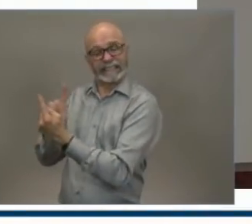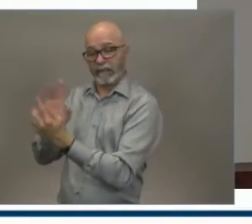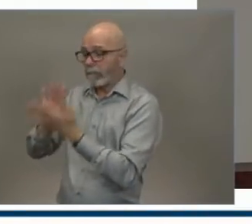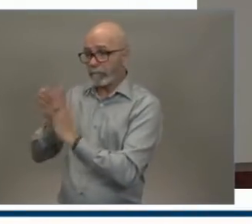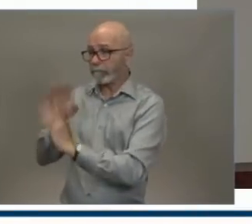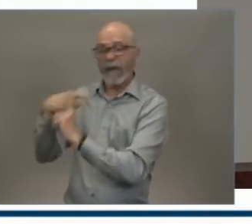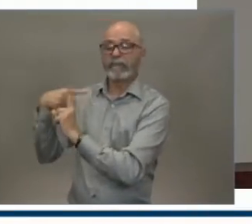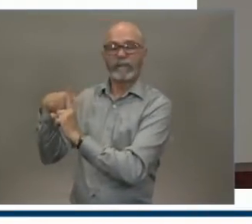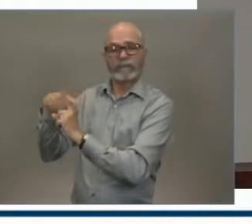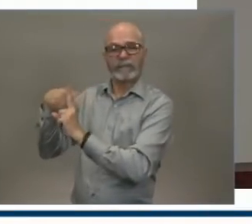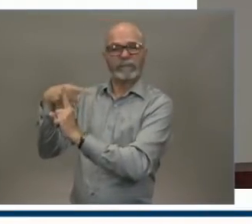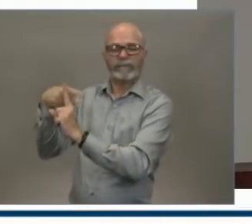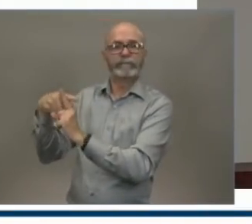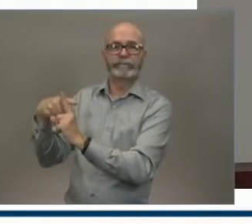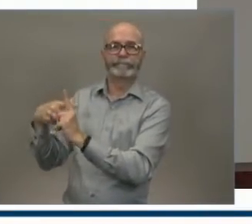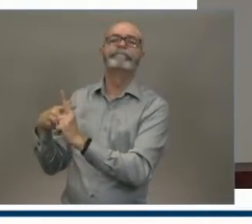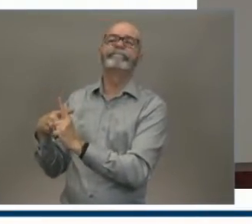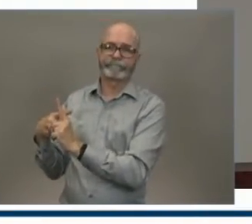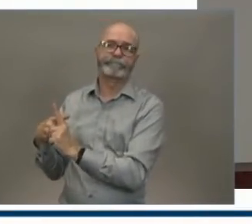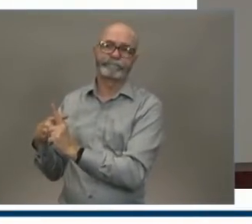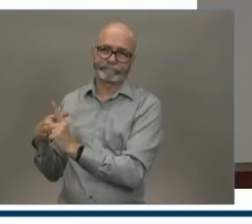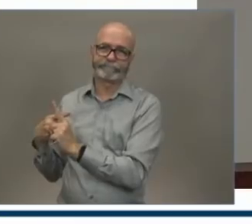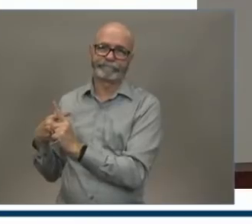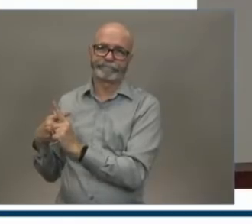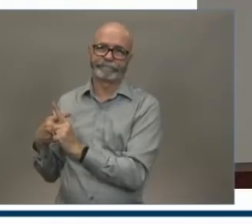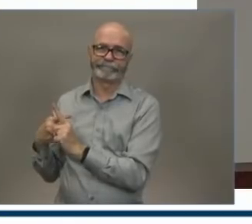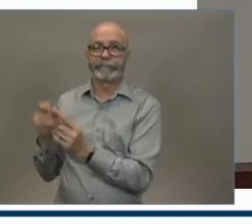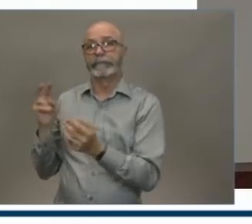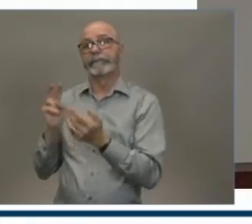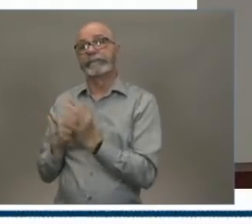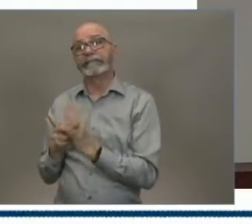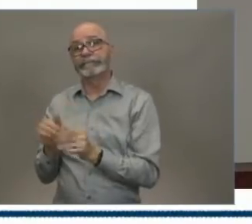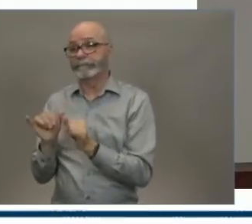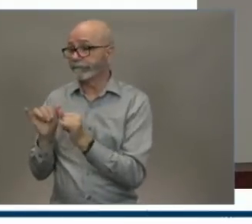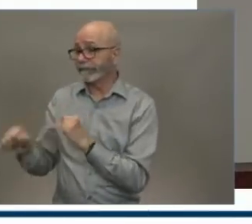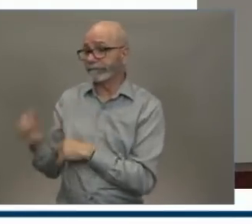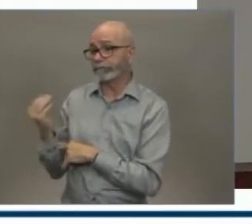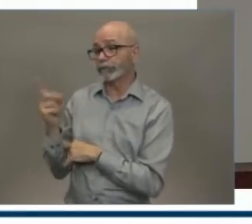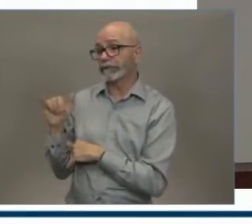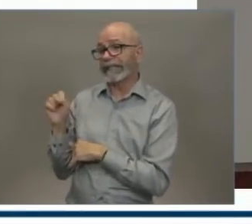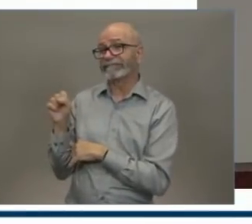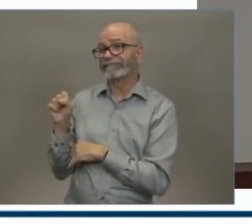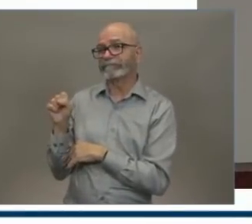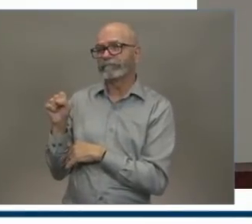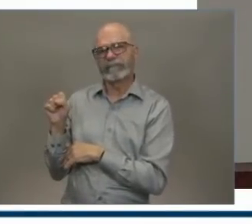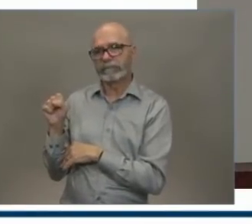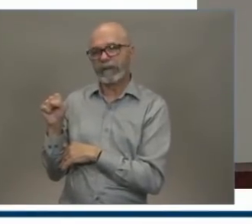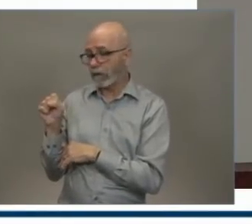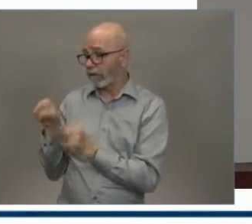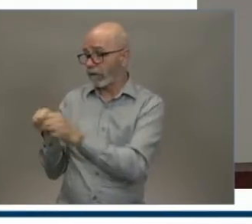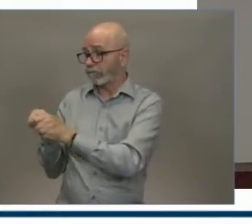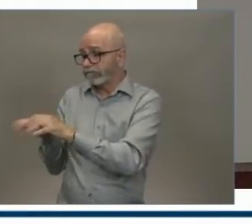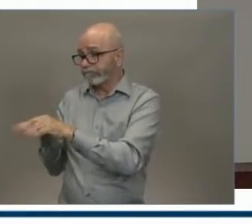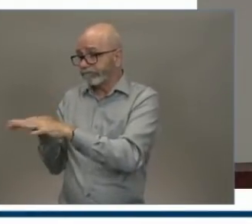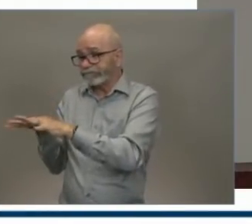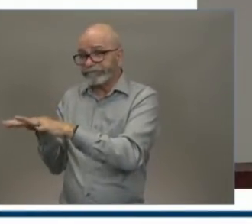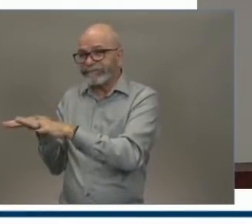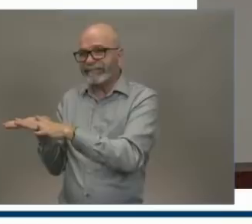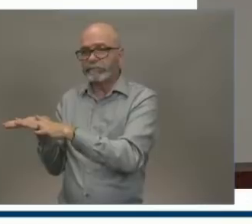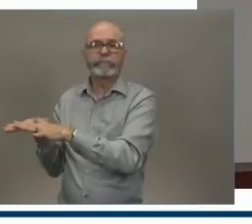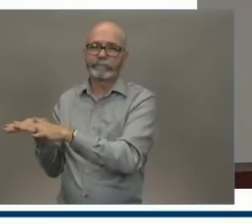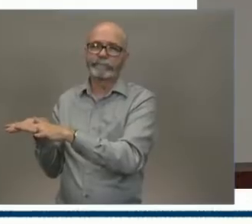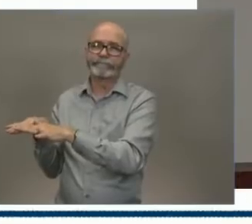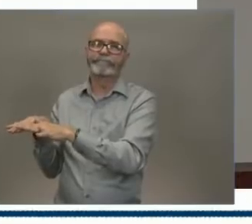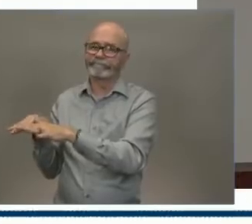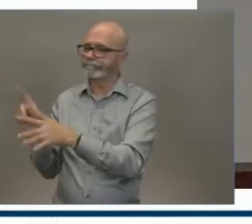that have very short incubation periods, those kind of things. As we look at individual cases or groups of cases, we'll ask the